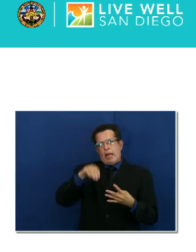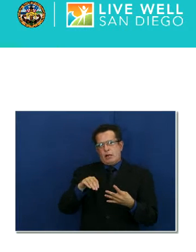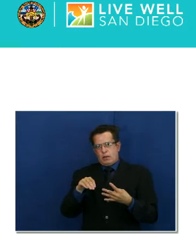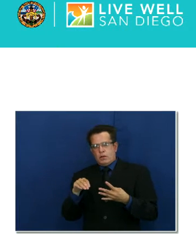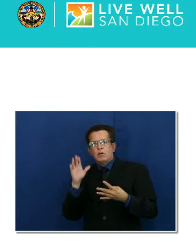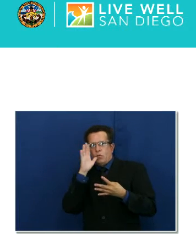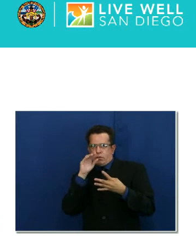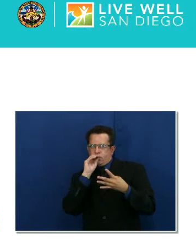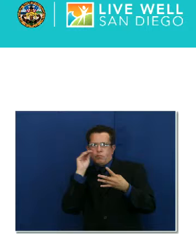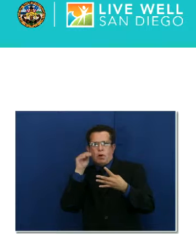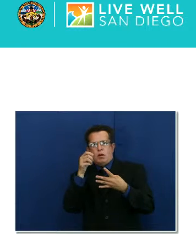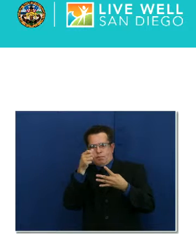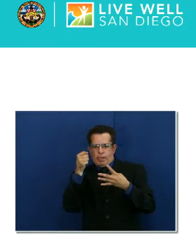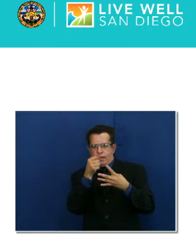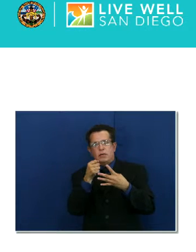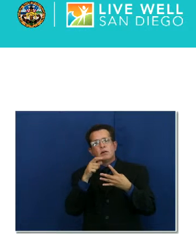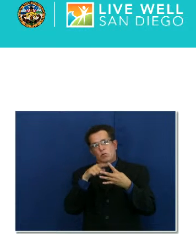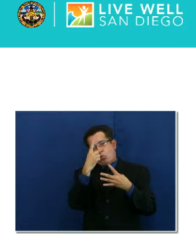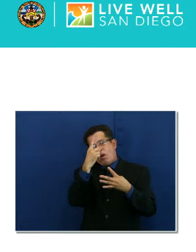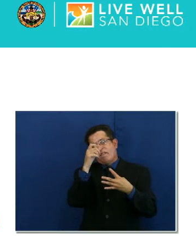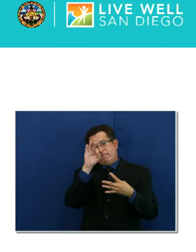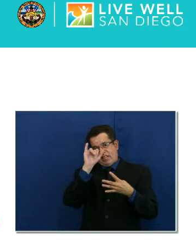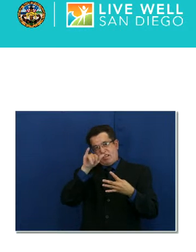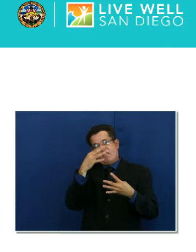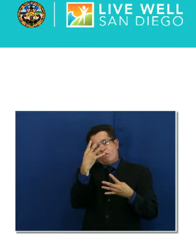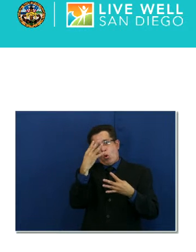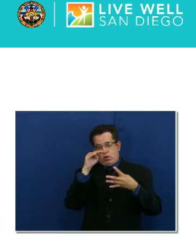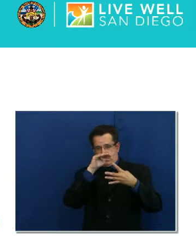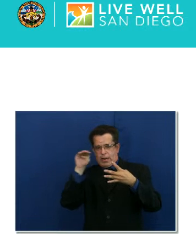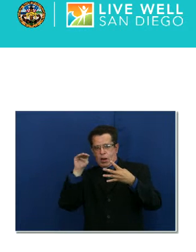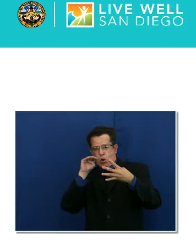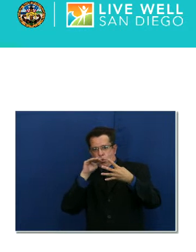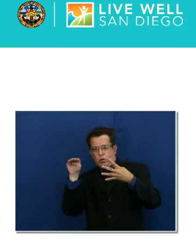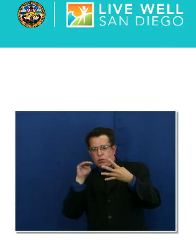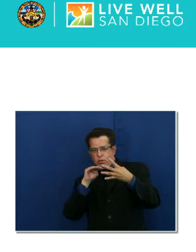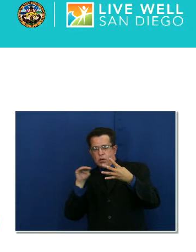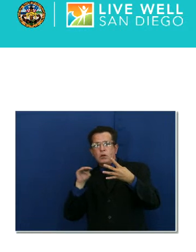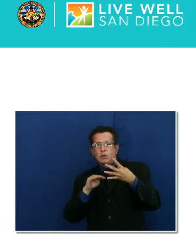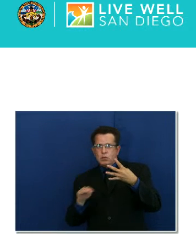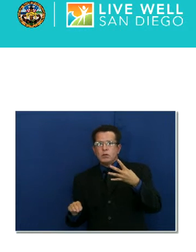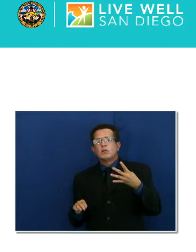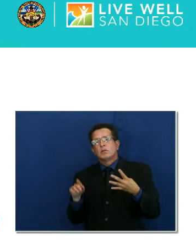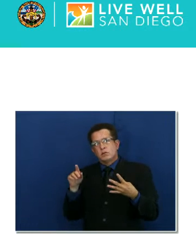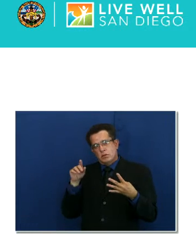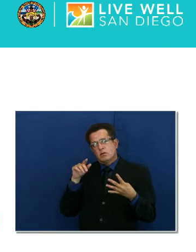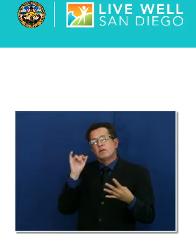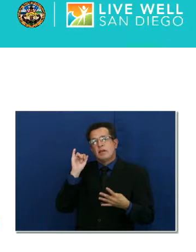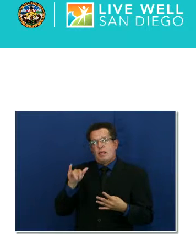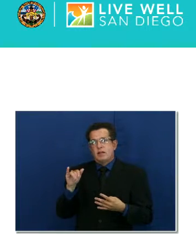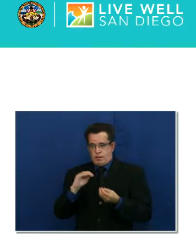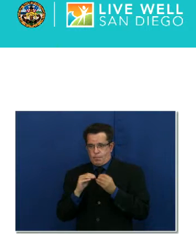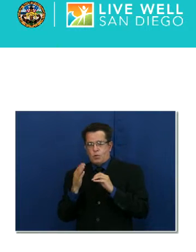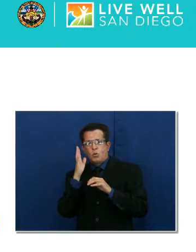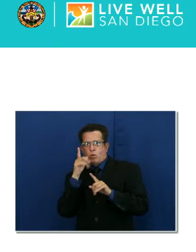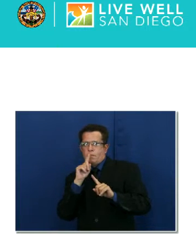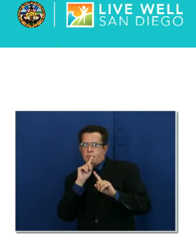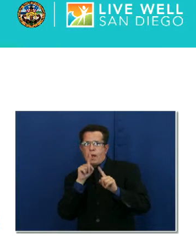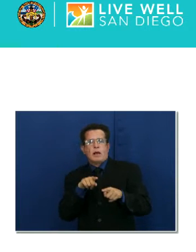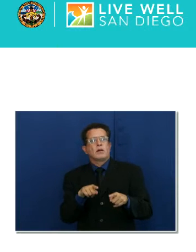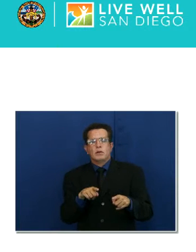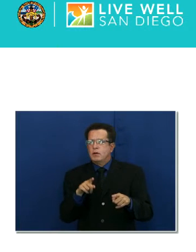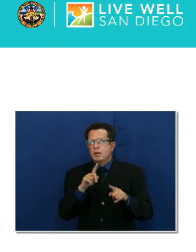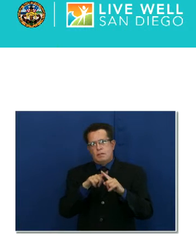will place counties in one of the lower tiers. But this metric will not